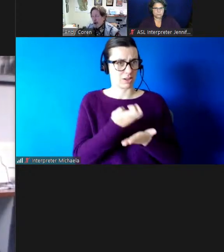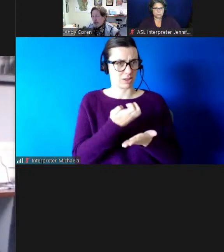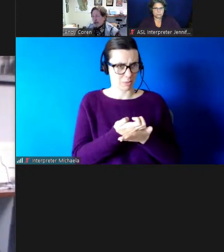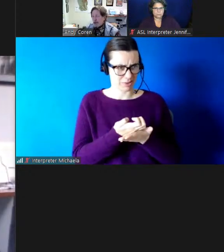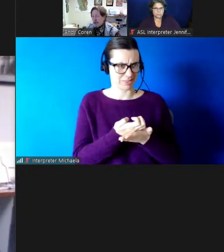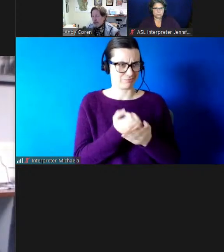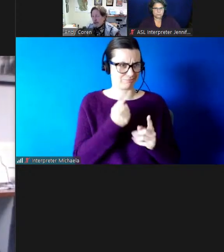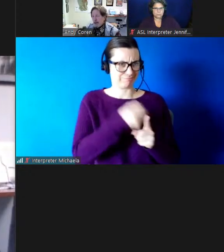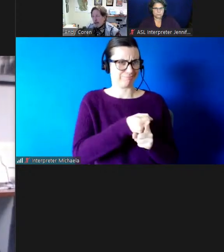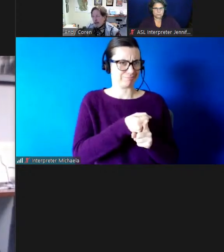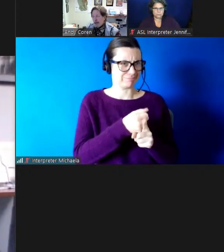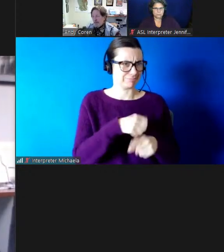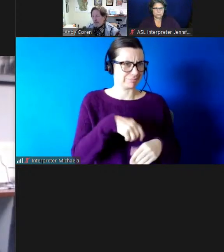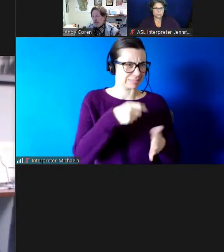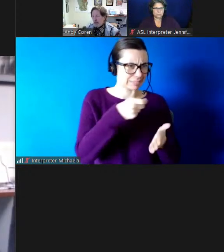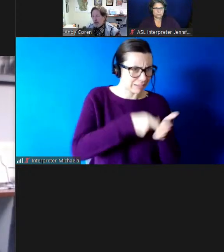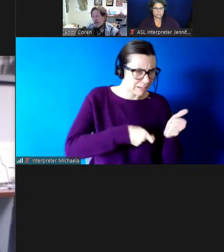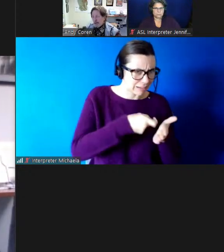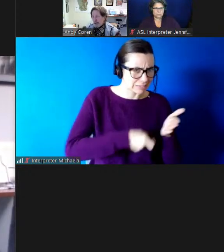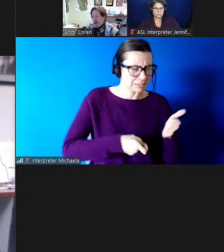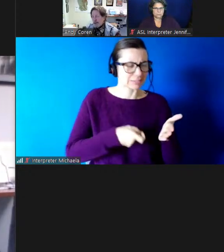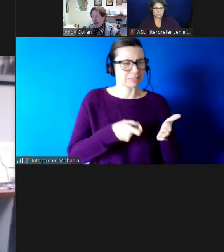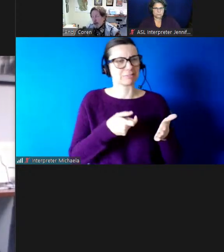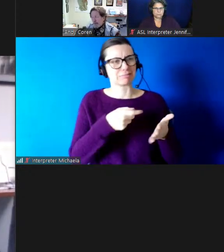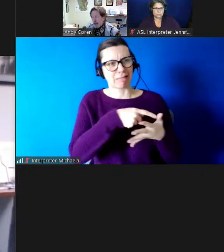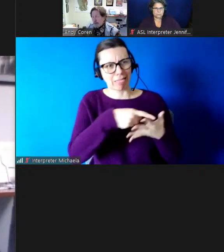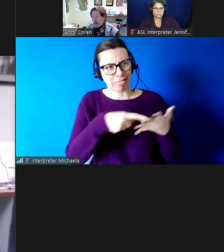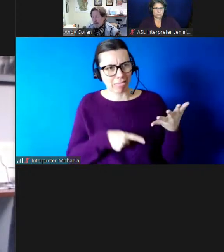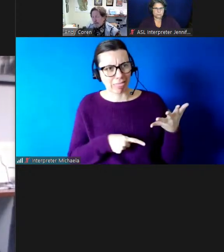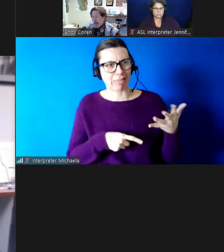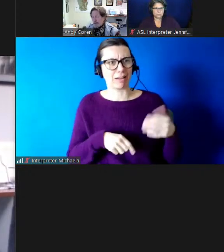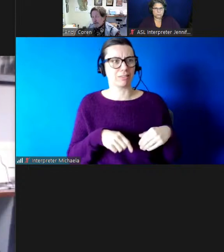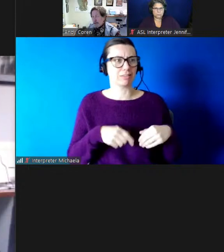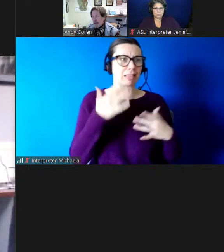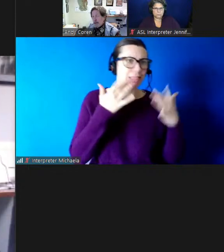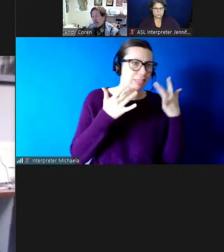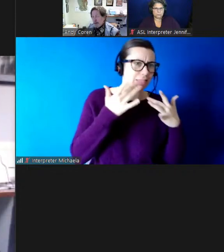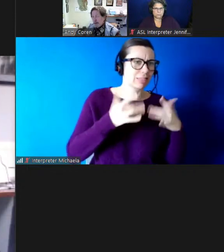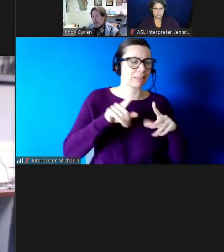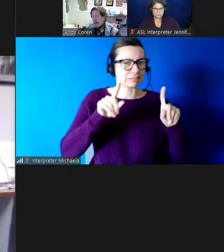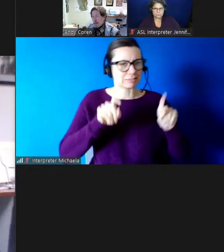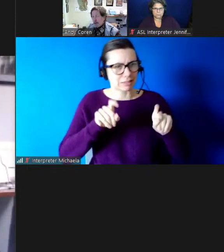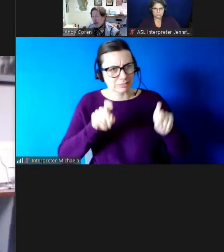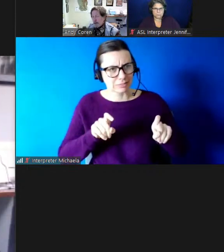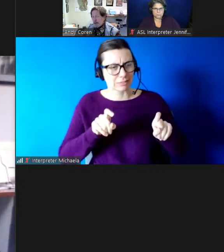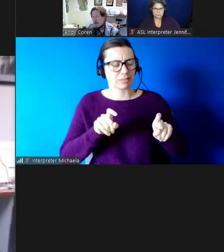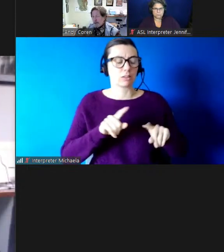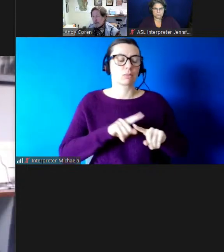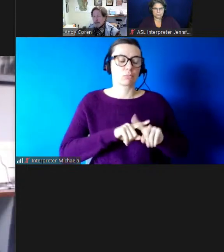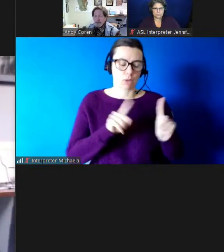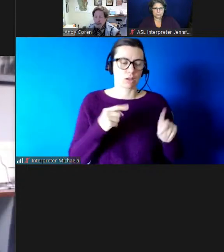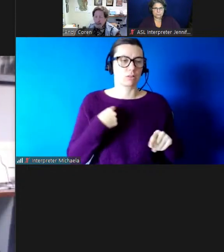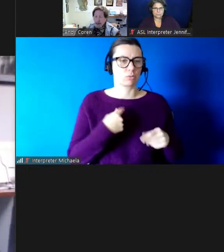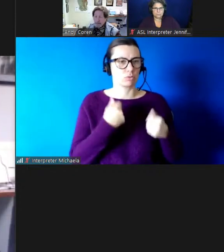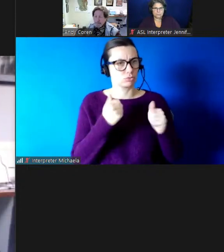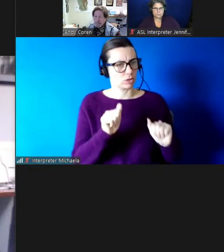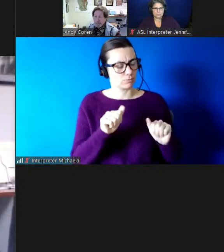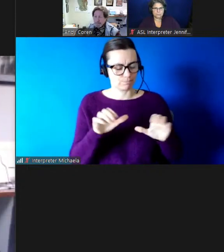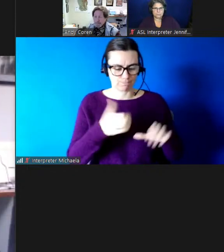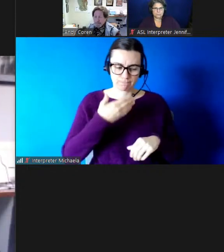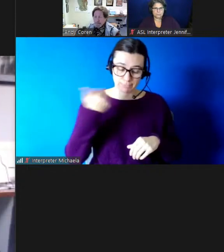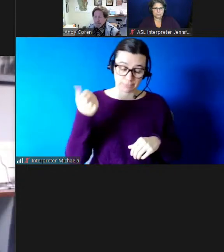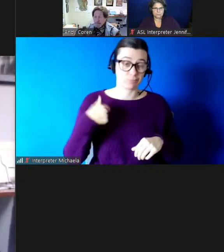and the costs for all these things, and the unavailability of tests. But we're trying to do the best that we can.